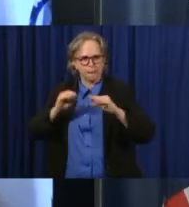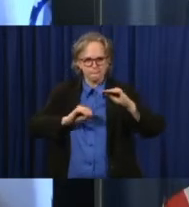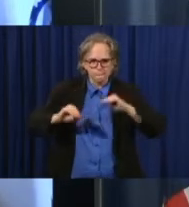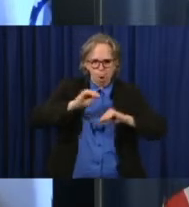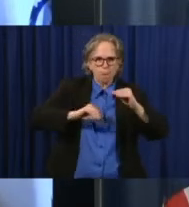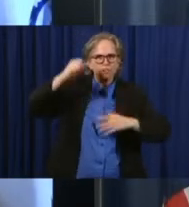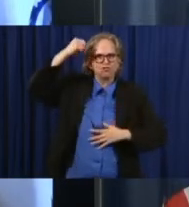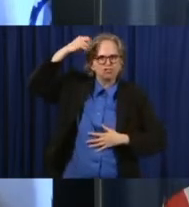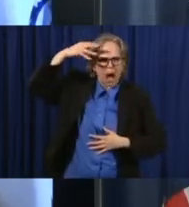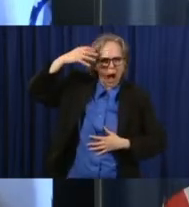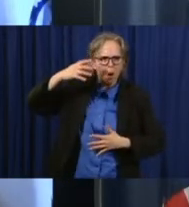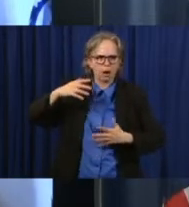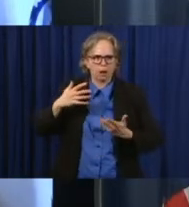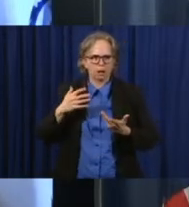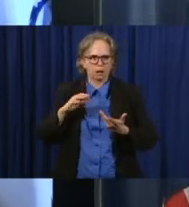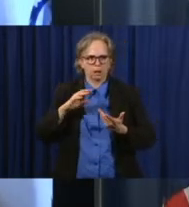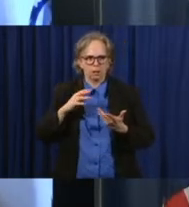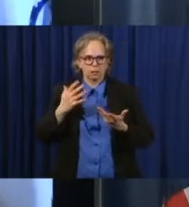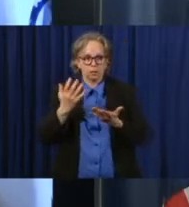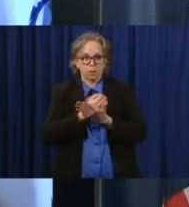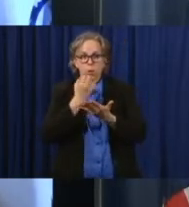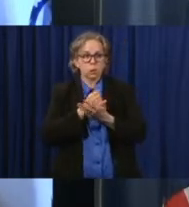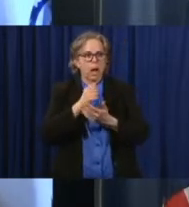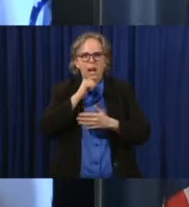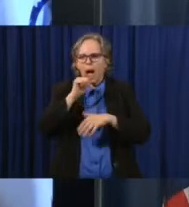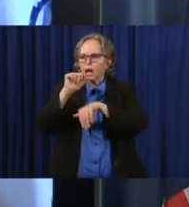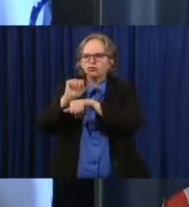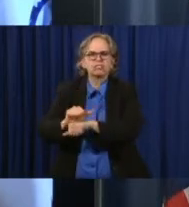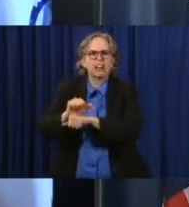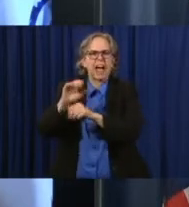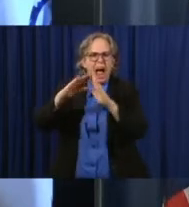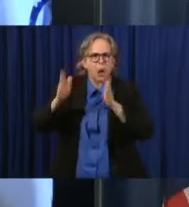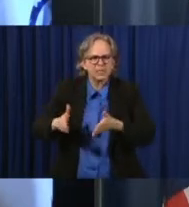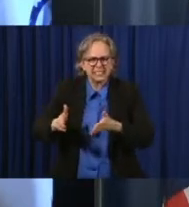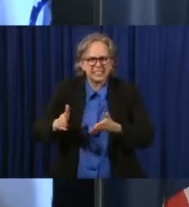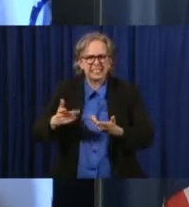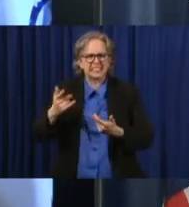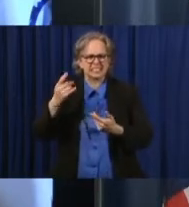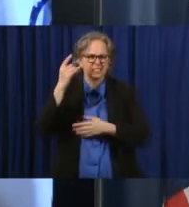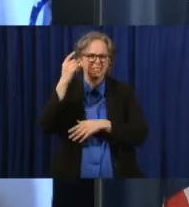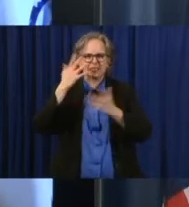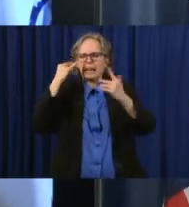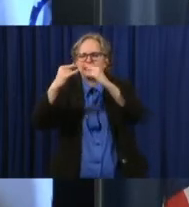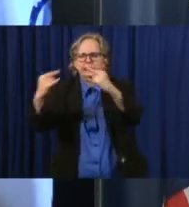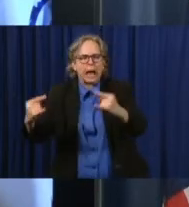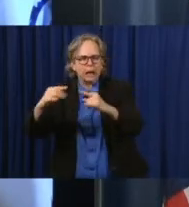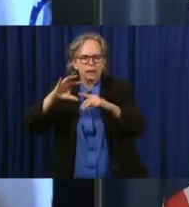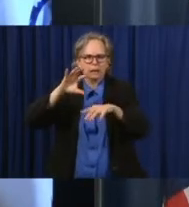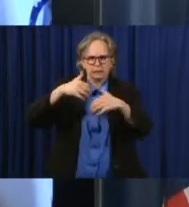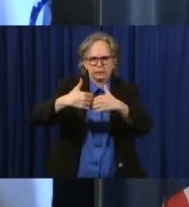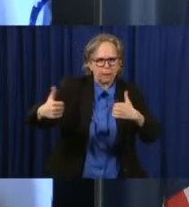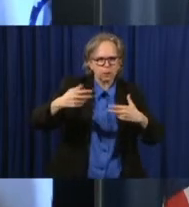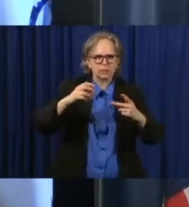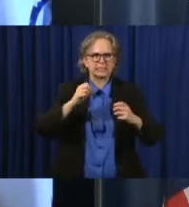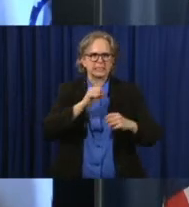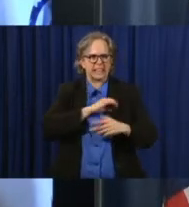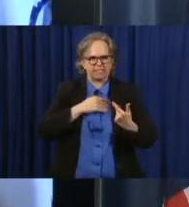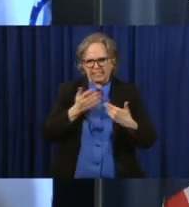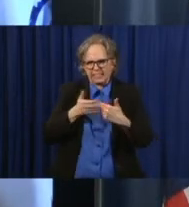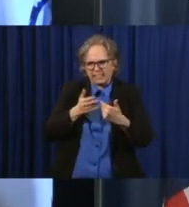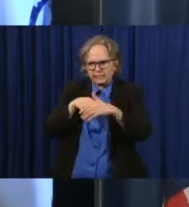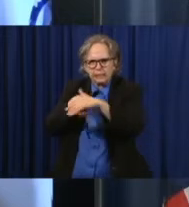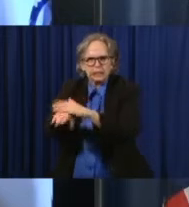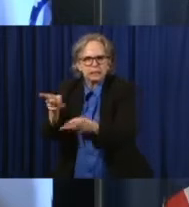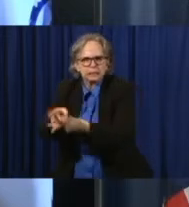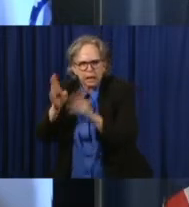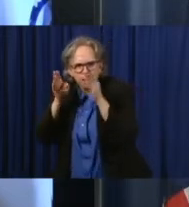and segregate people that are ill or put them in places where the staff can easily care for them. This is not easy,